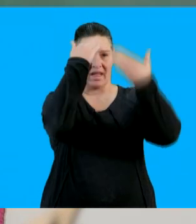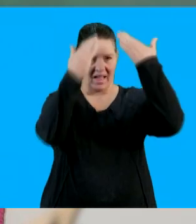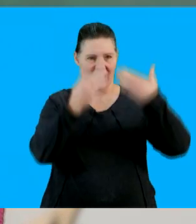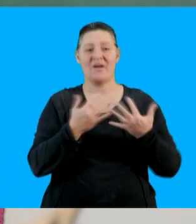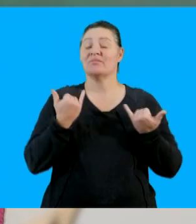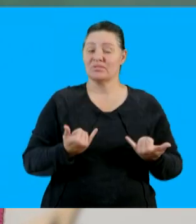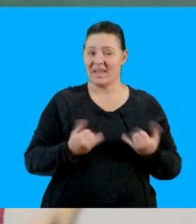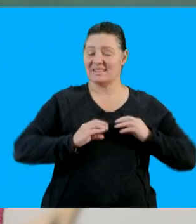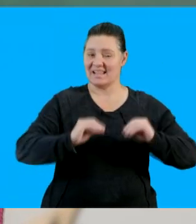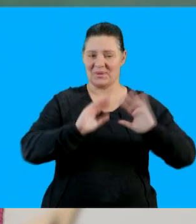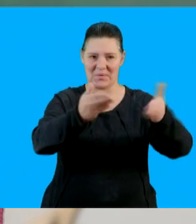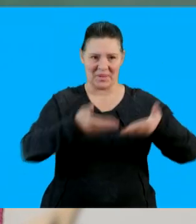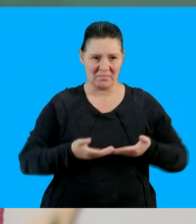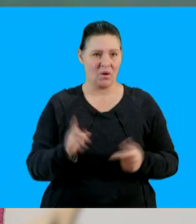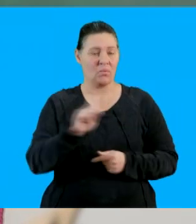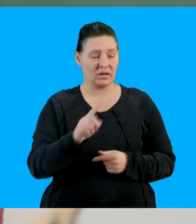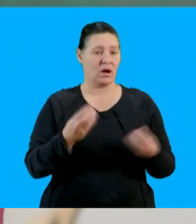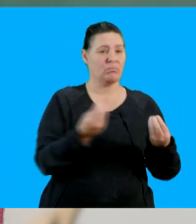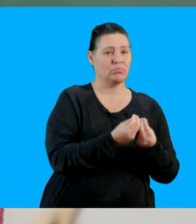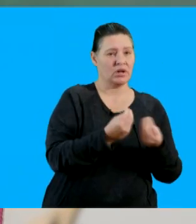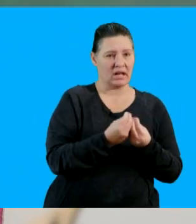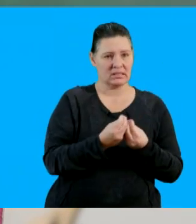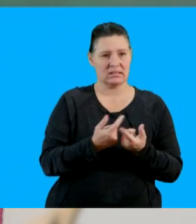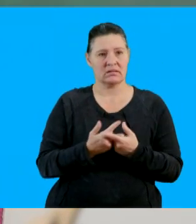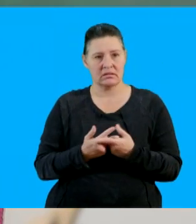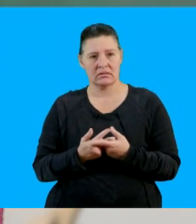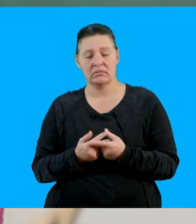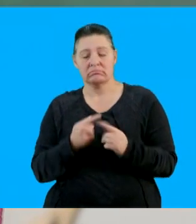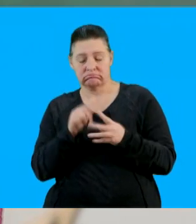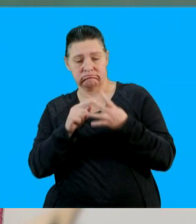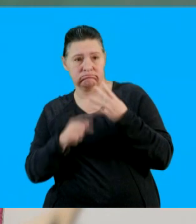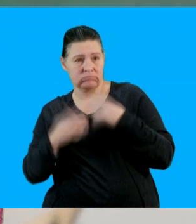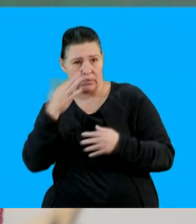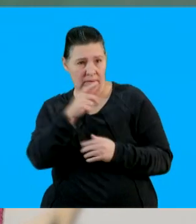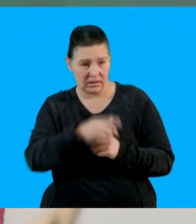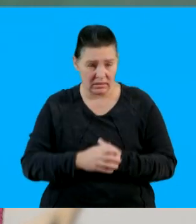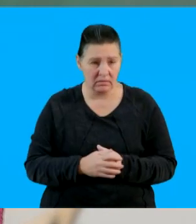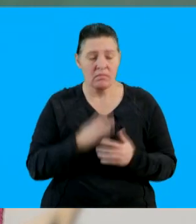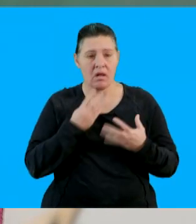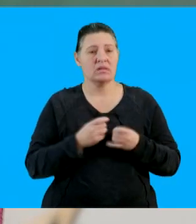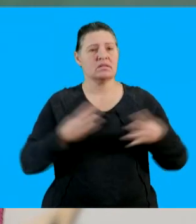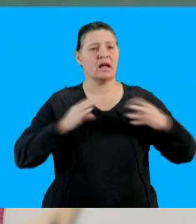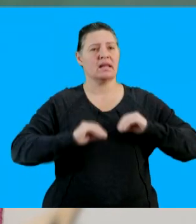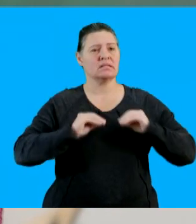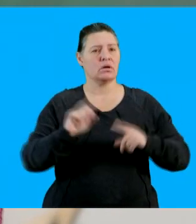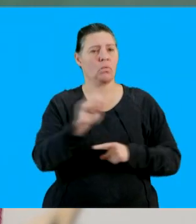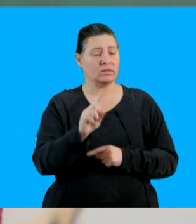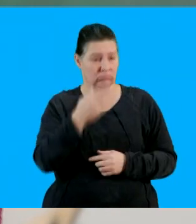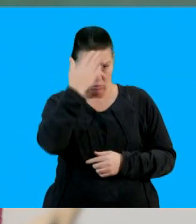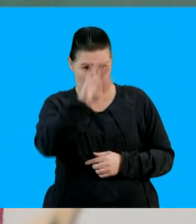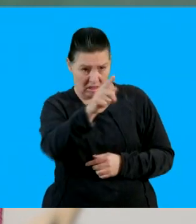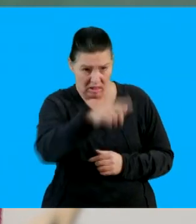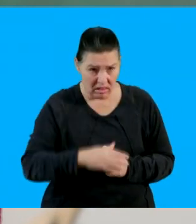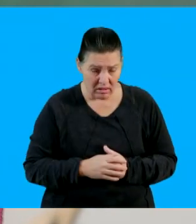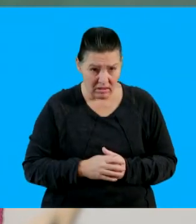Hello learners, and welcome to today's lesson on products and squares of binomials. Let's start off our lesson with a did